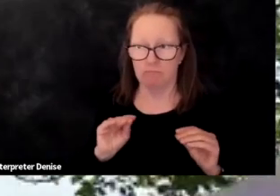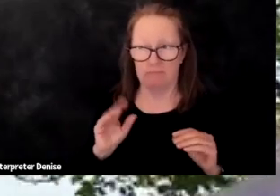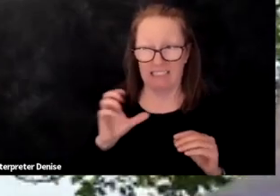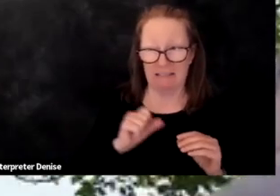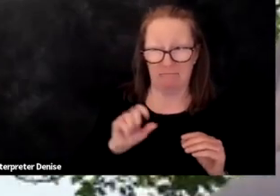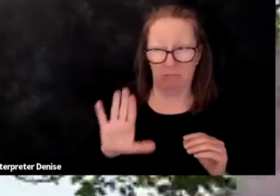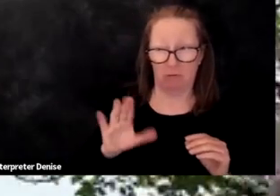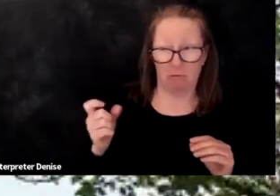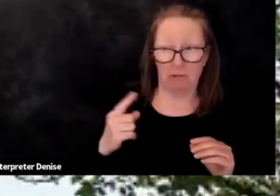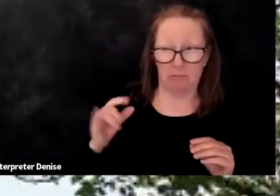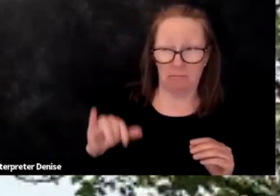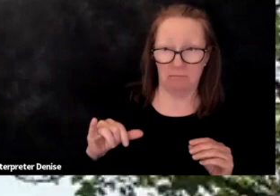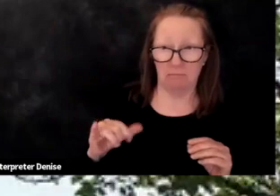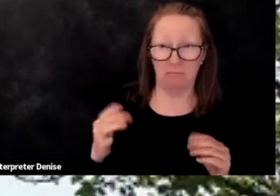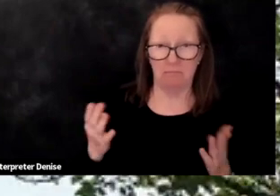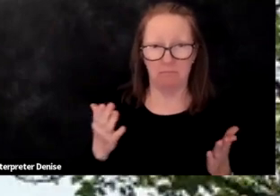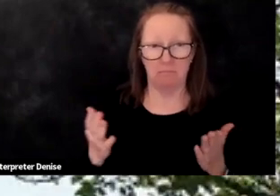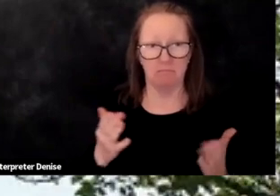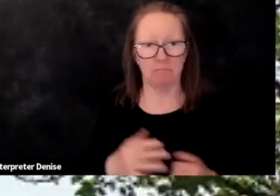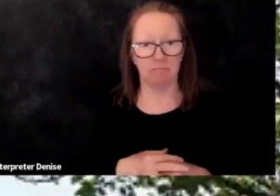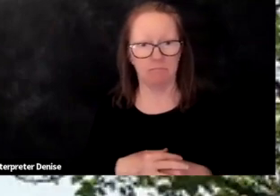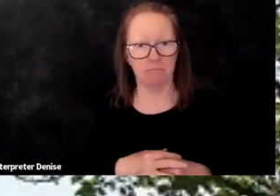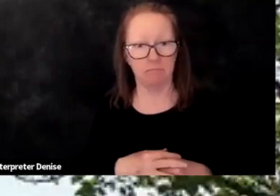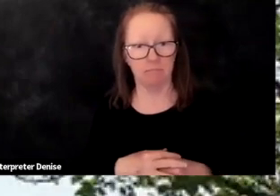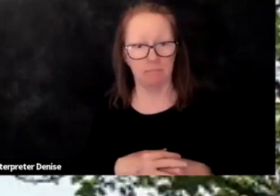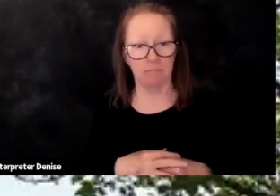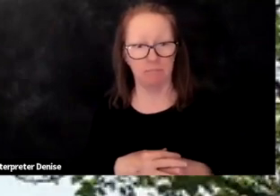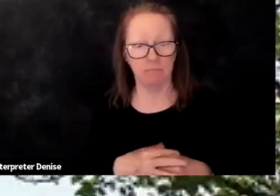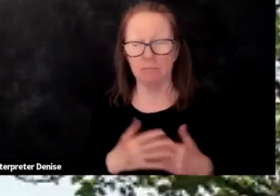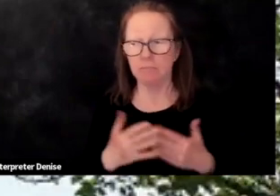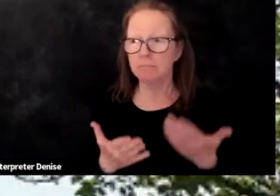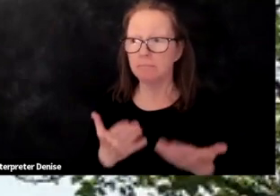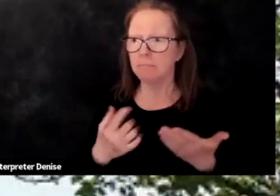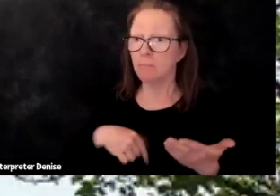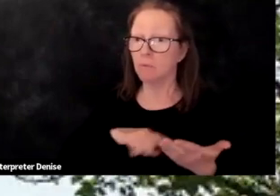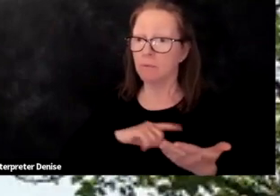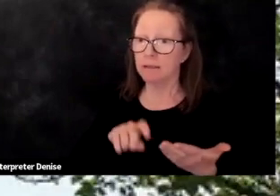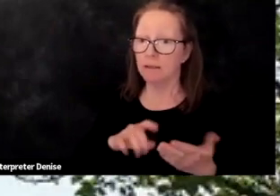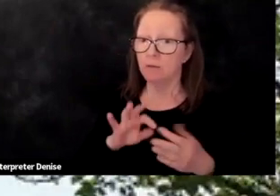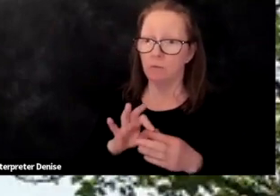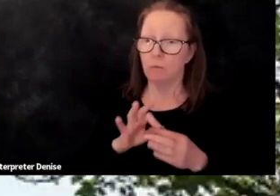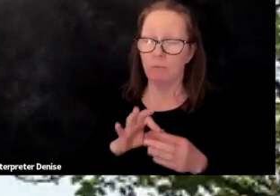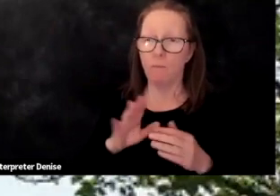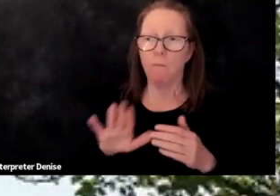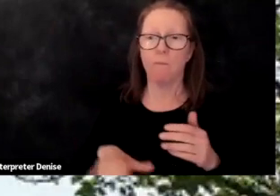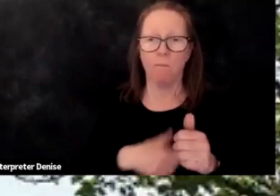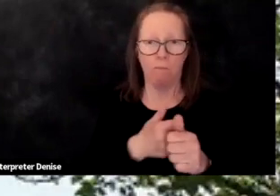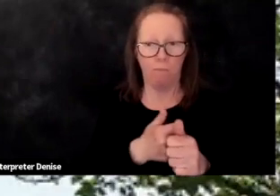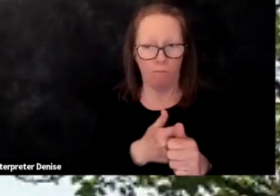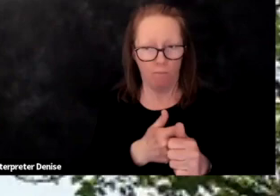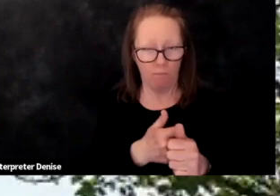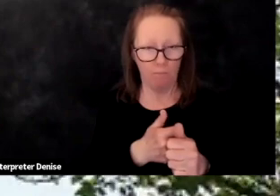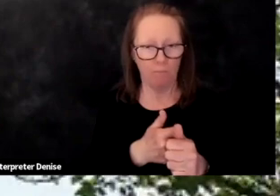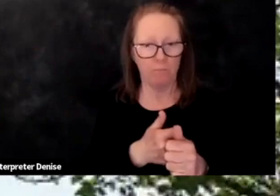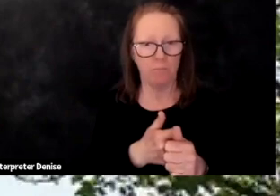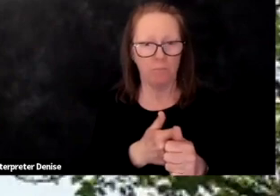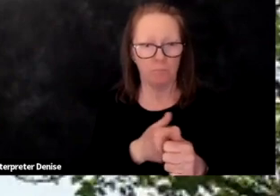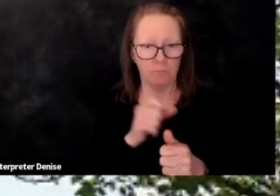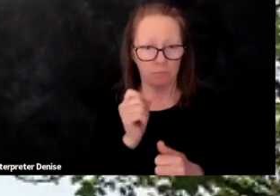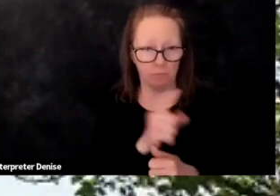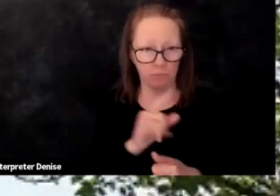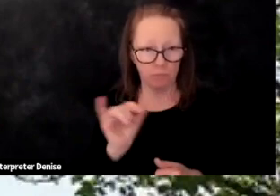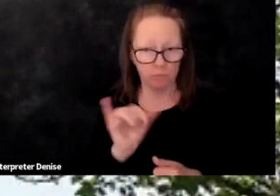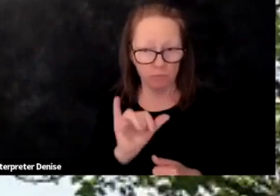Yeah, thanks for all. And yeah, maybe we need to do some coordination on that. And I think this is a follow-up question related to